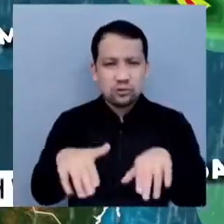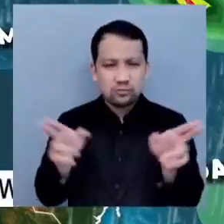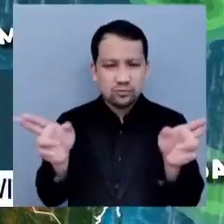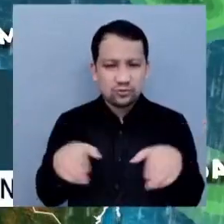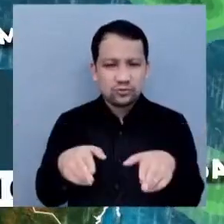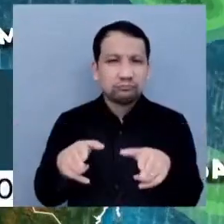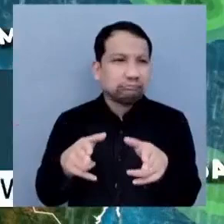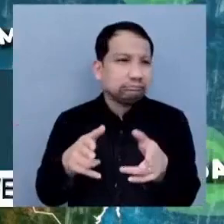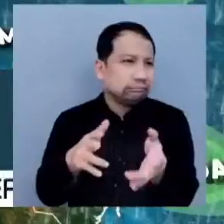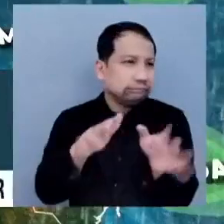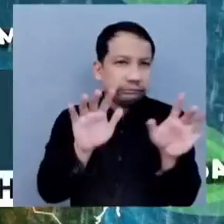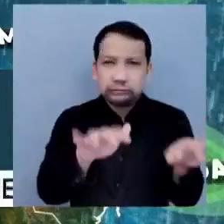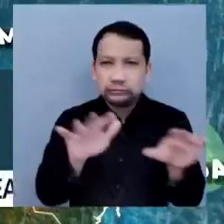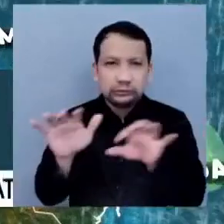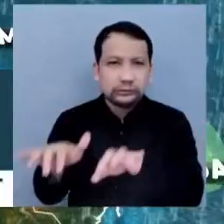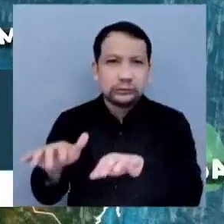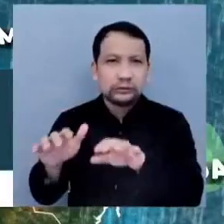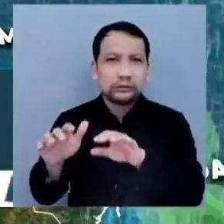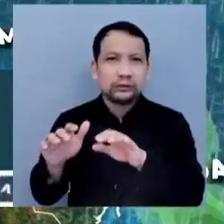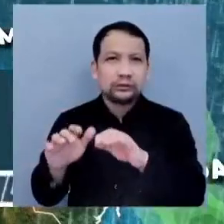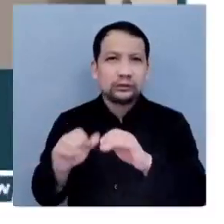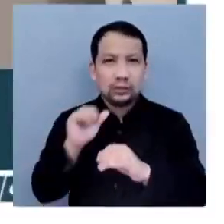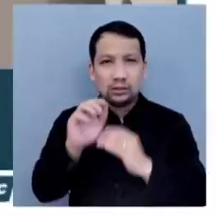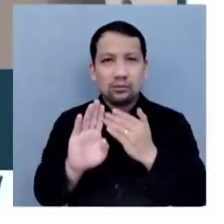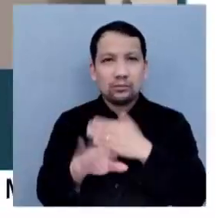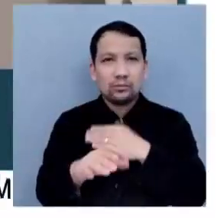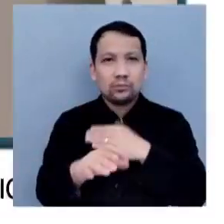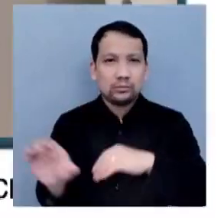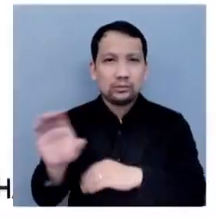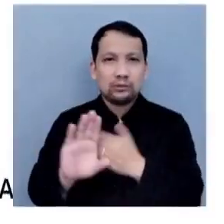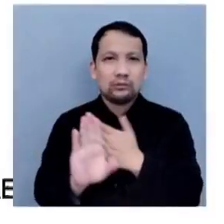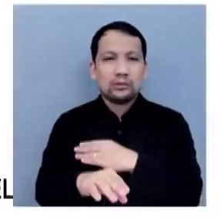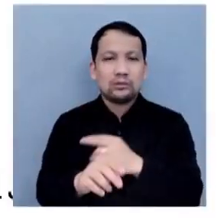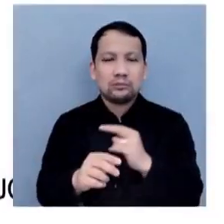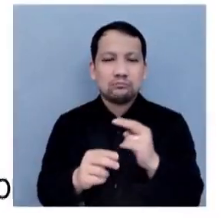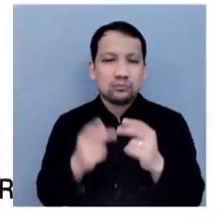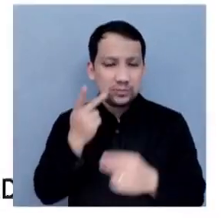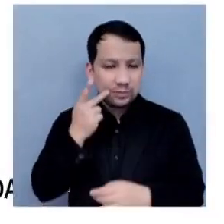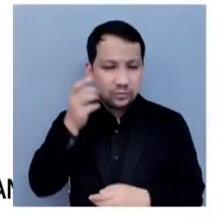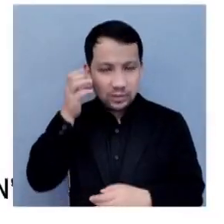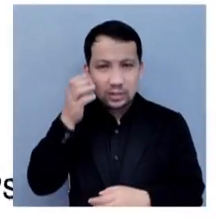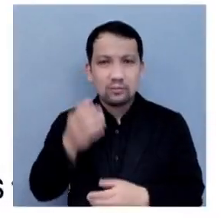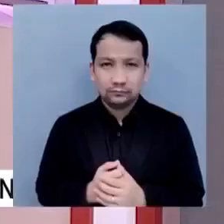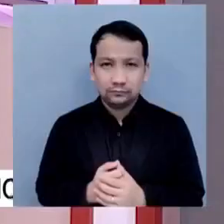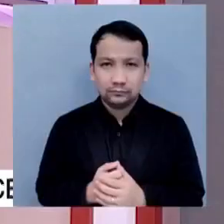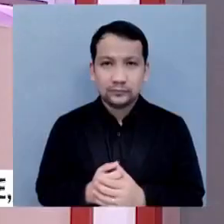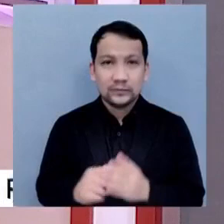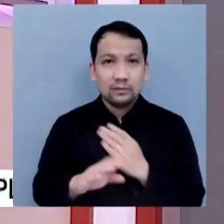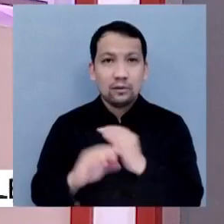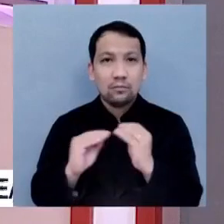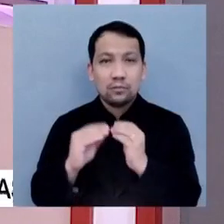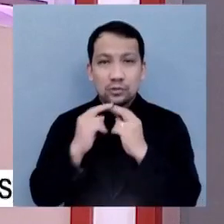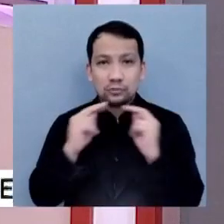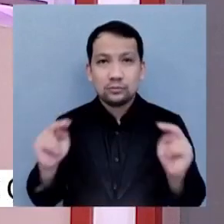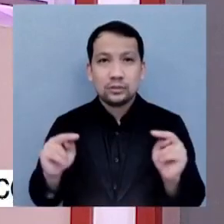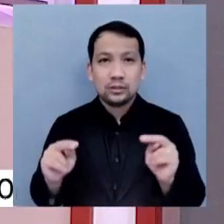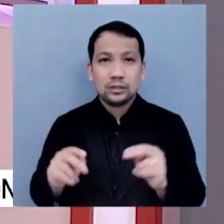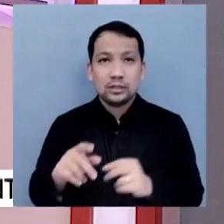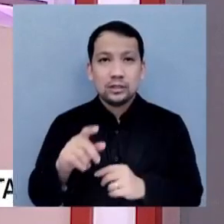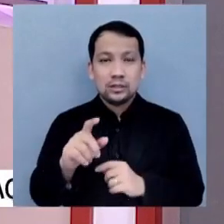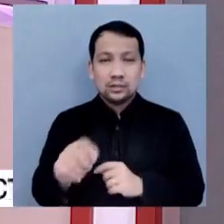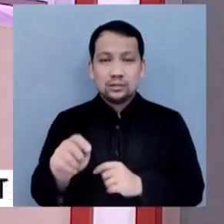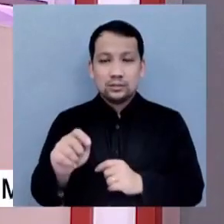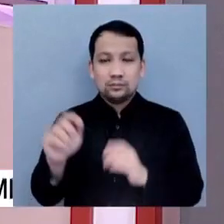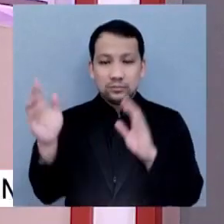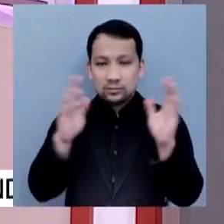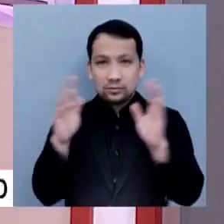in between. And that's the latest on the weather. Back to you, Carmina. Thanks a lot. Ariel Rojas there joining us live. Tropical depression Amang unleashed